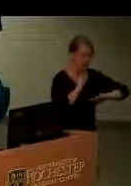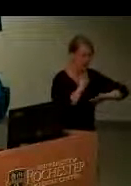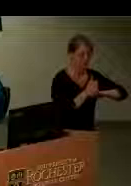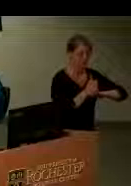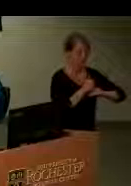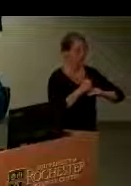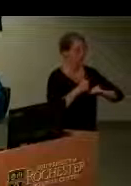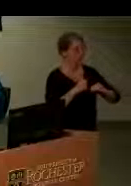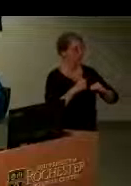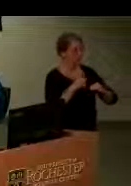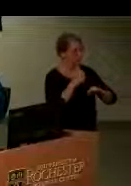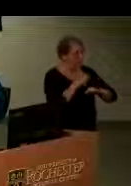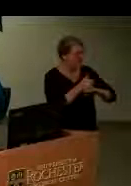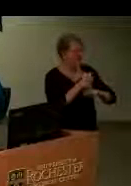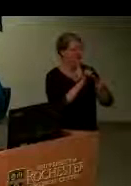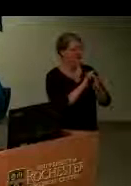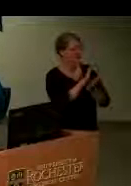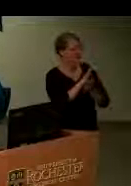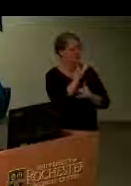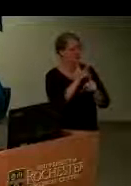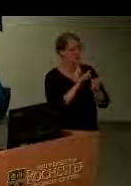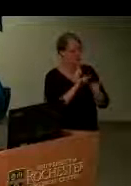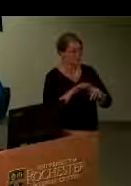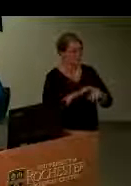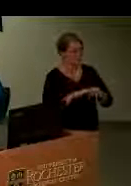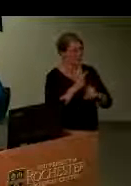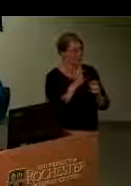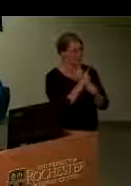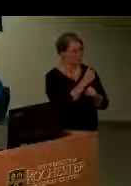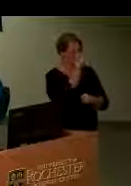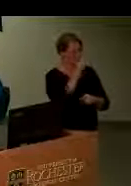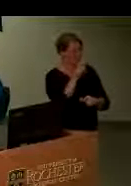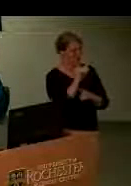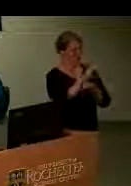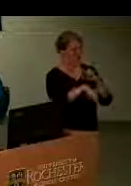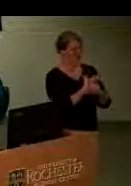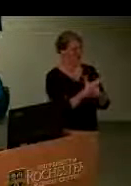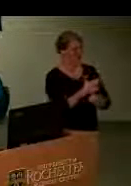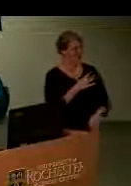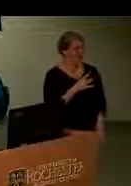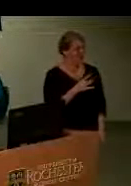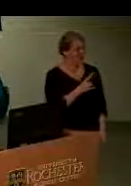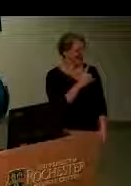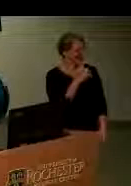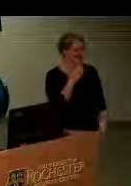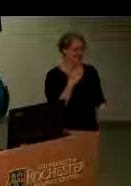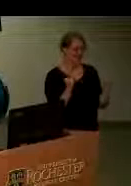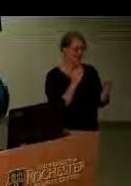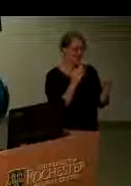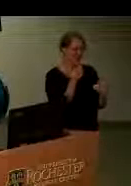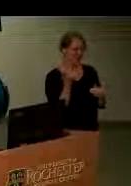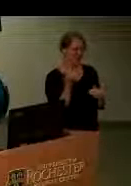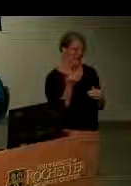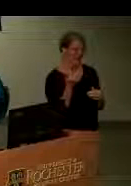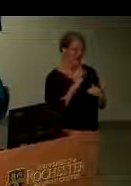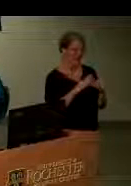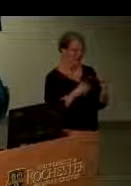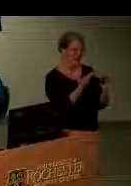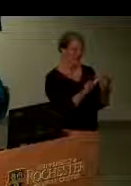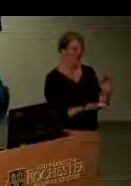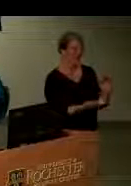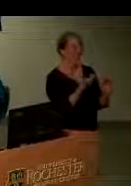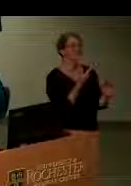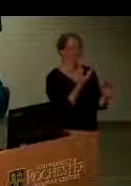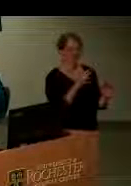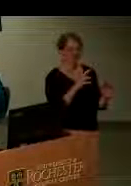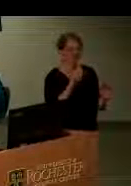based on what made sense in the 21st century. So I could think of nobody better to give